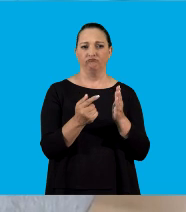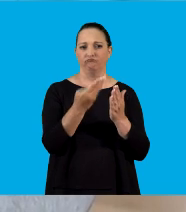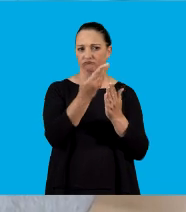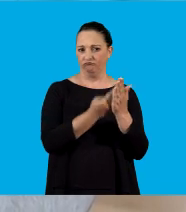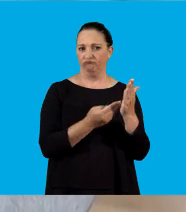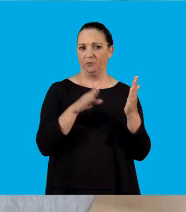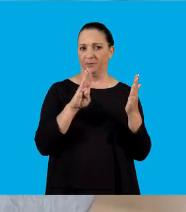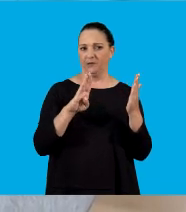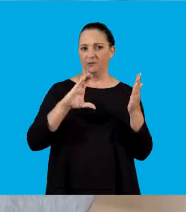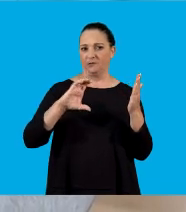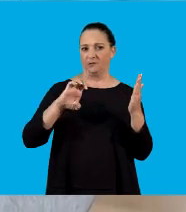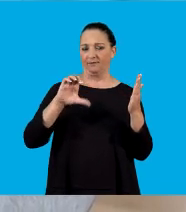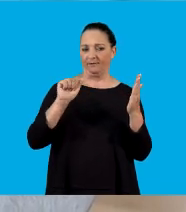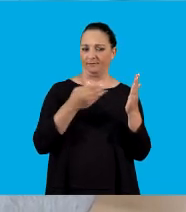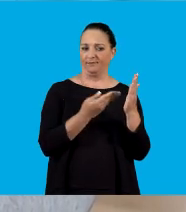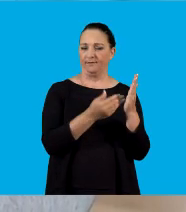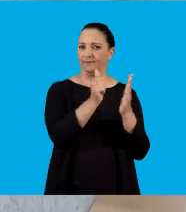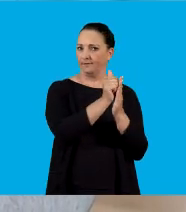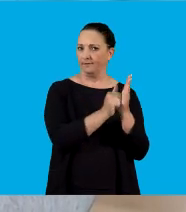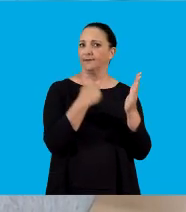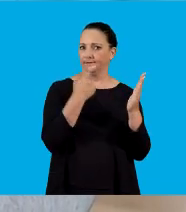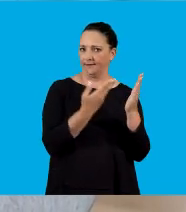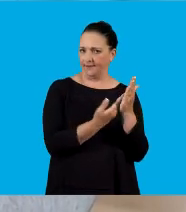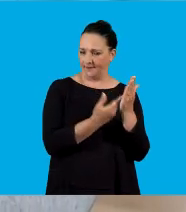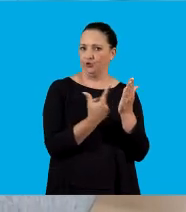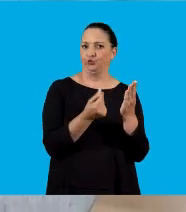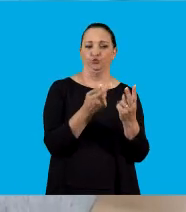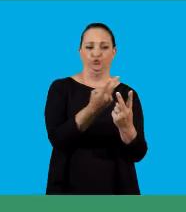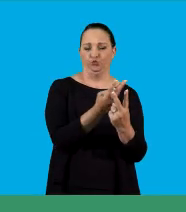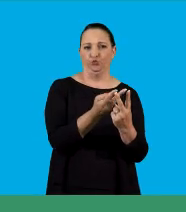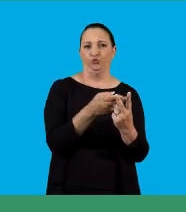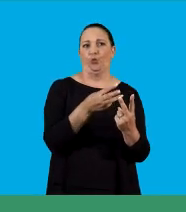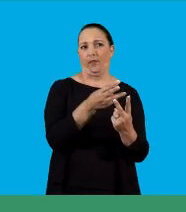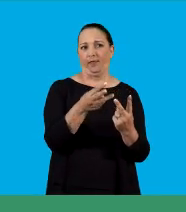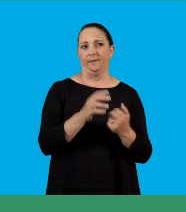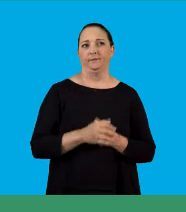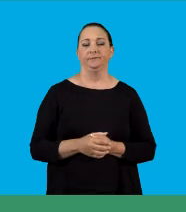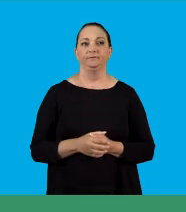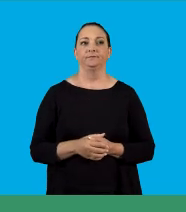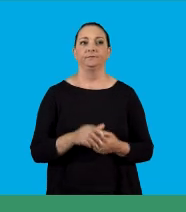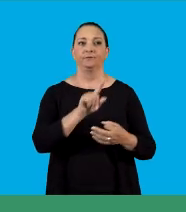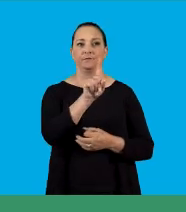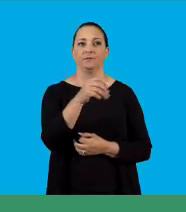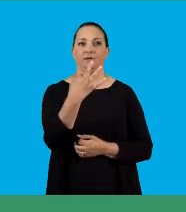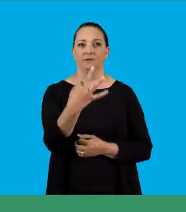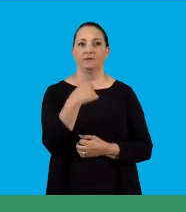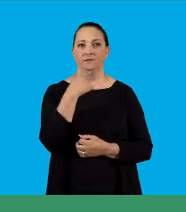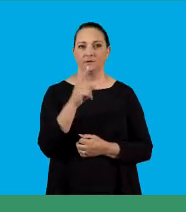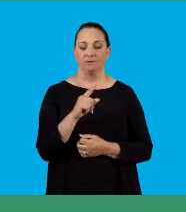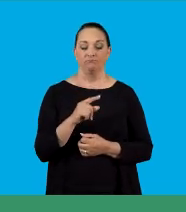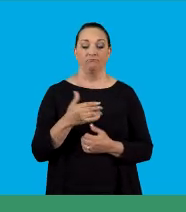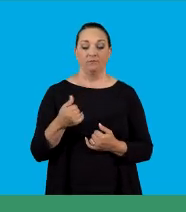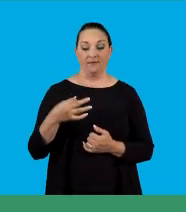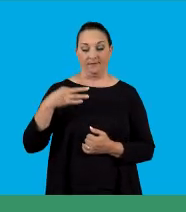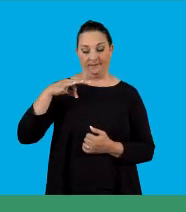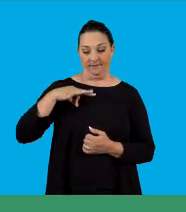do that. We are allowed to do that. Right, question 3B says, evaluate the impact of fringe benefits